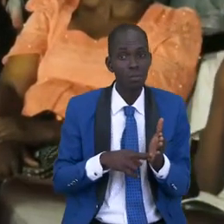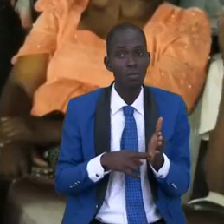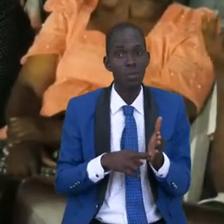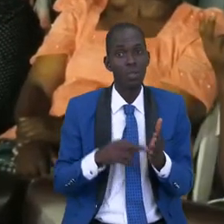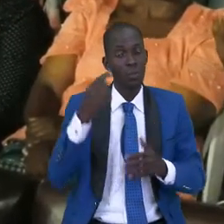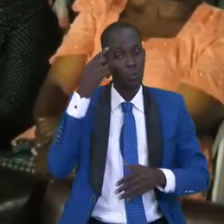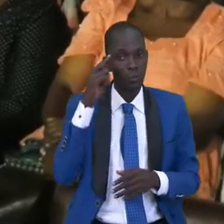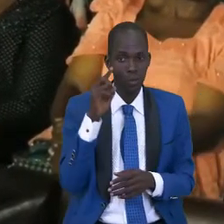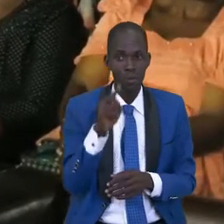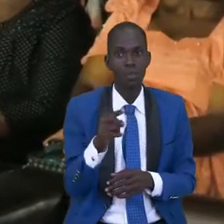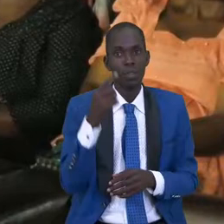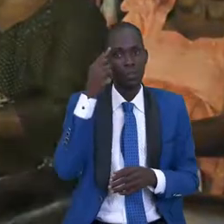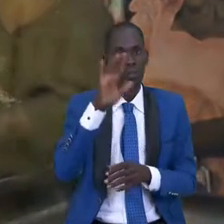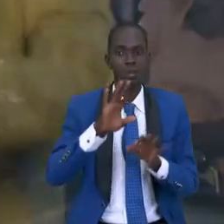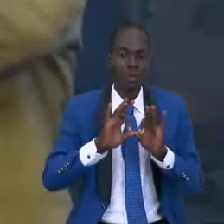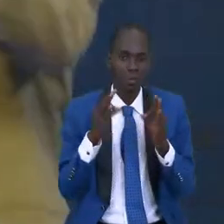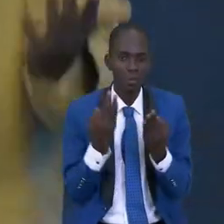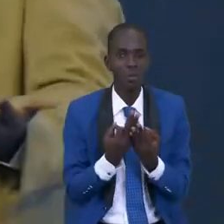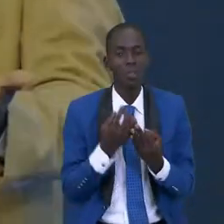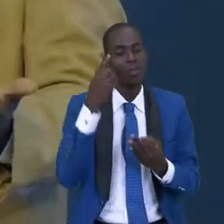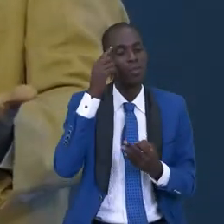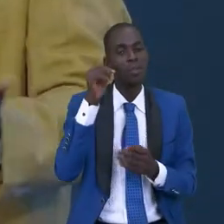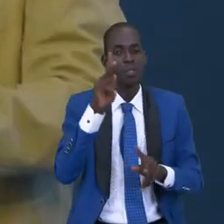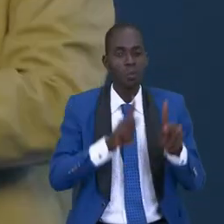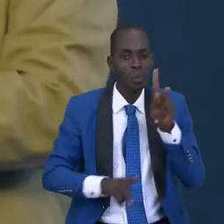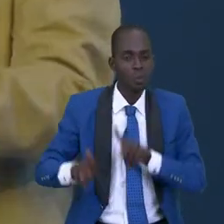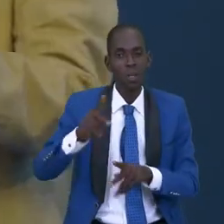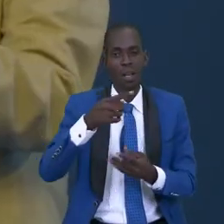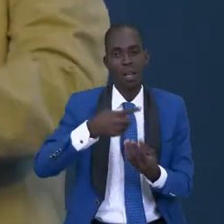you, for your family, for the people around you,